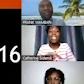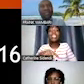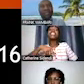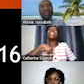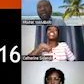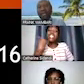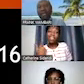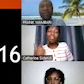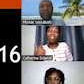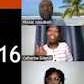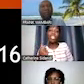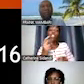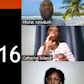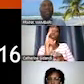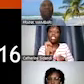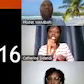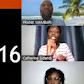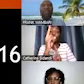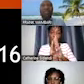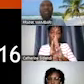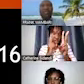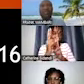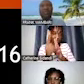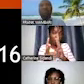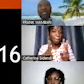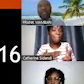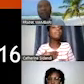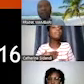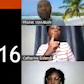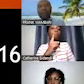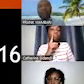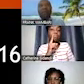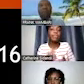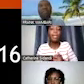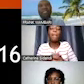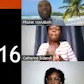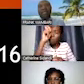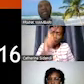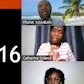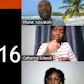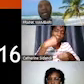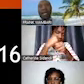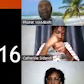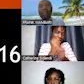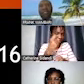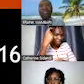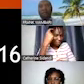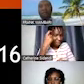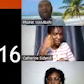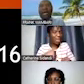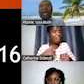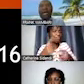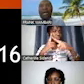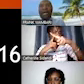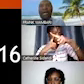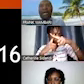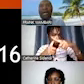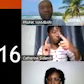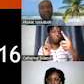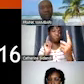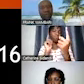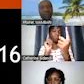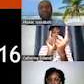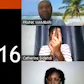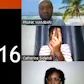in 2022, I'm saying, you must make up your mind, have positivity approach